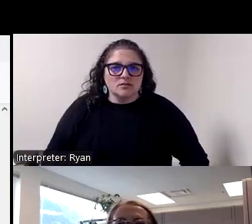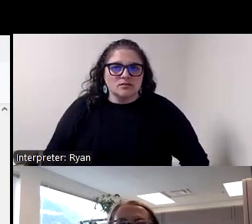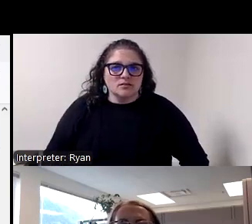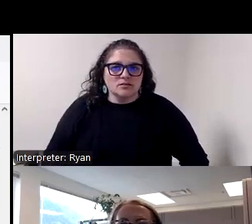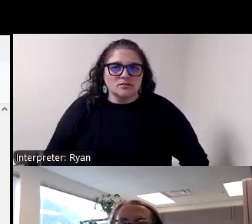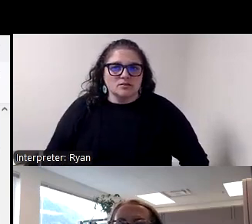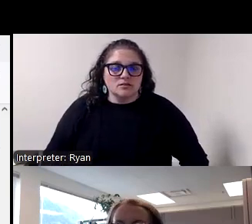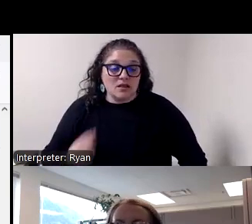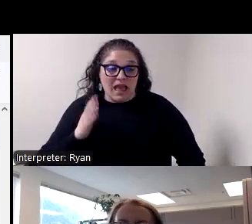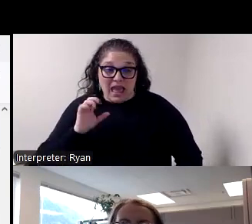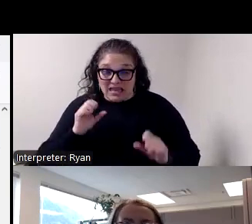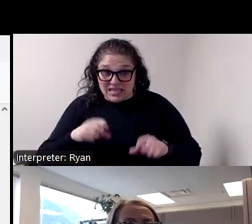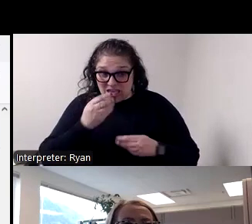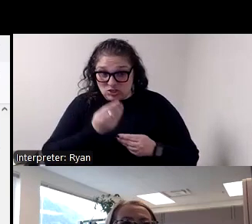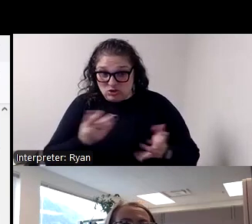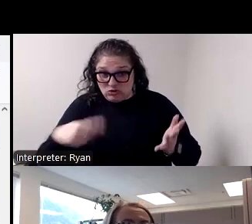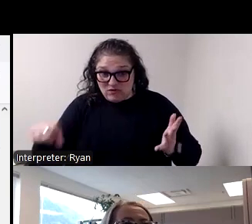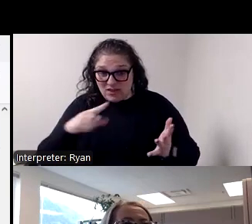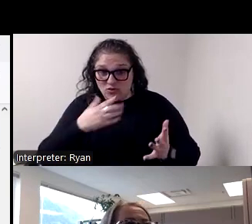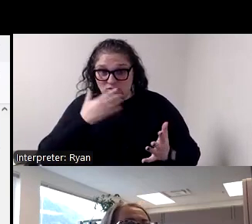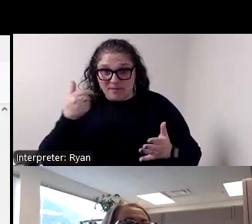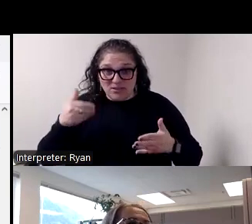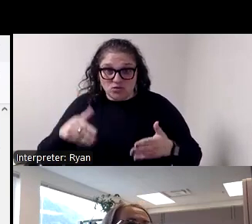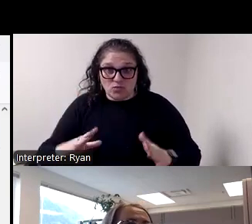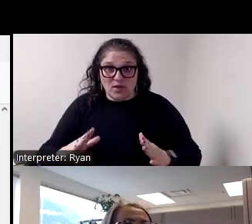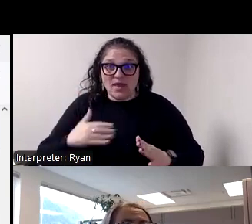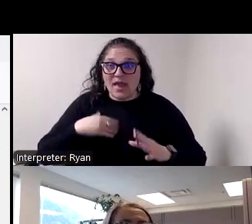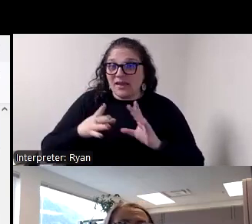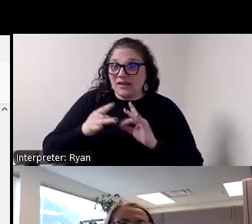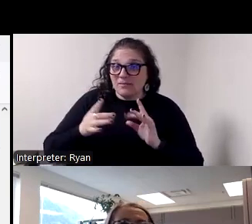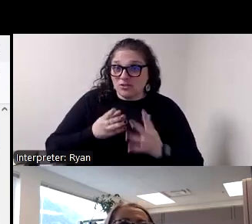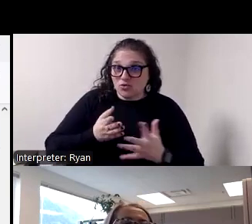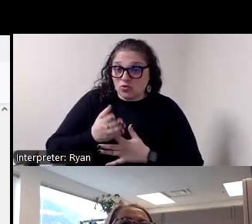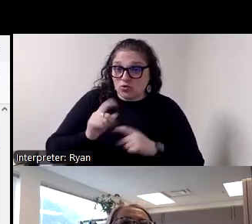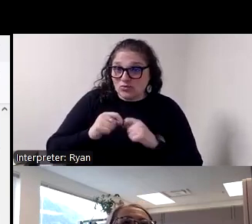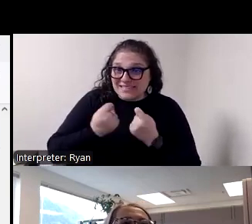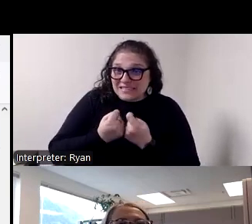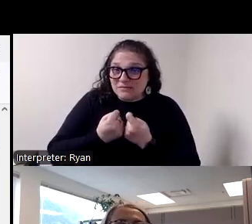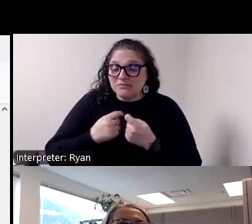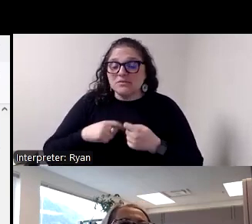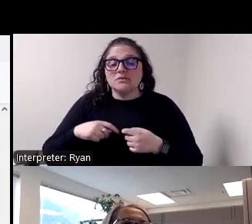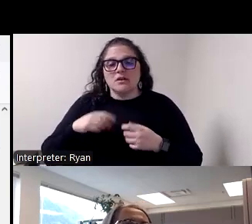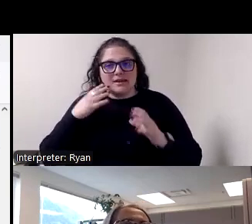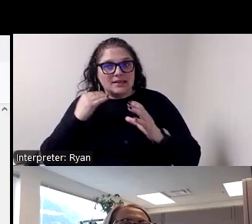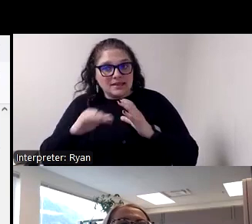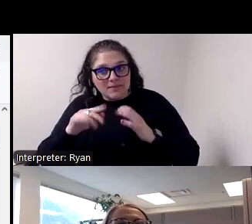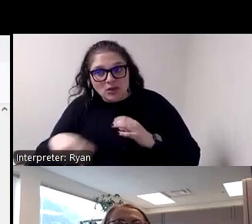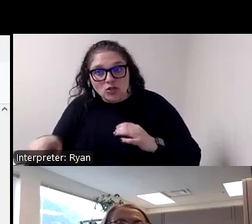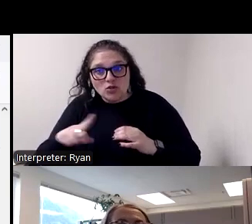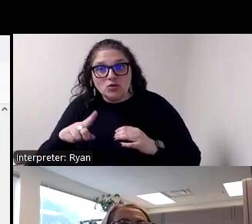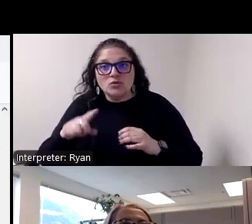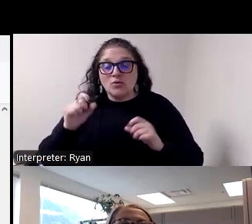guys however would be the best way to notify you. I could message you through Teams. I could email you. I could give